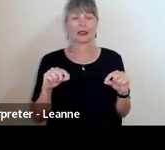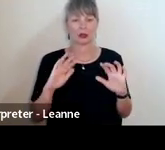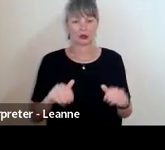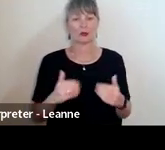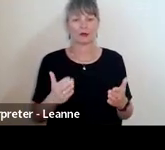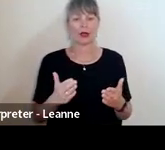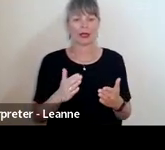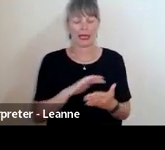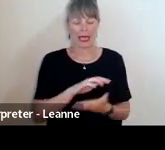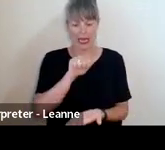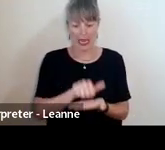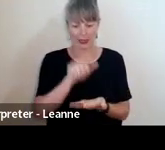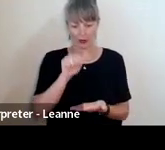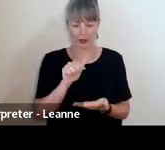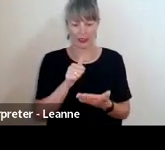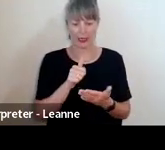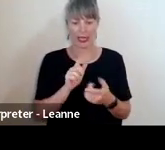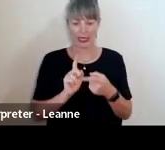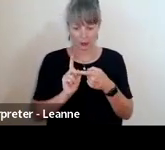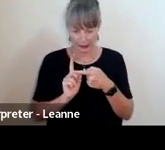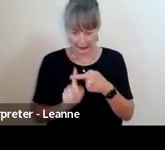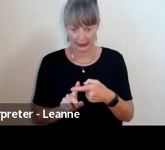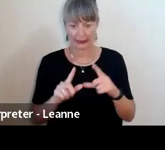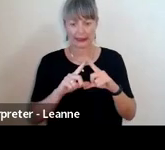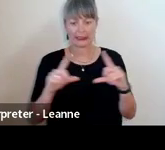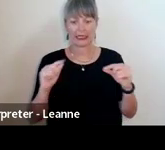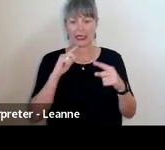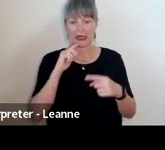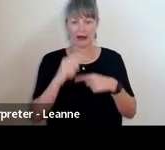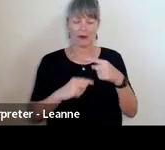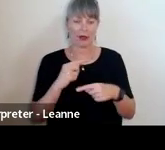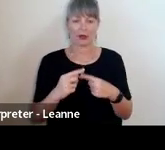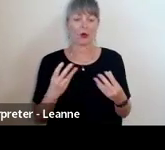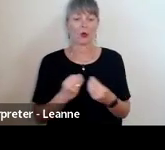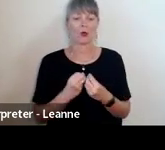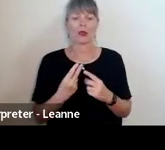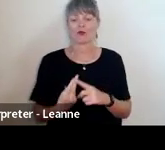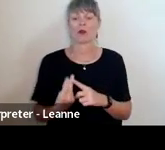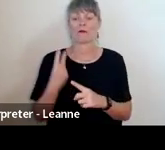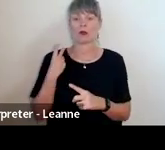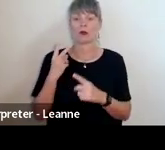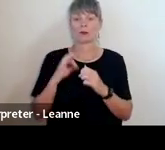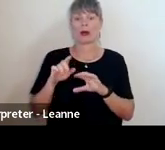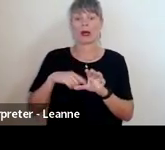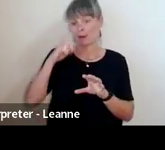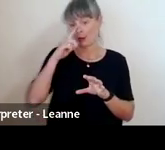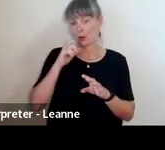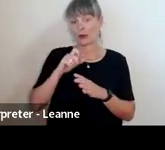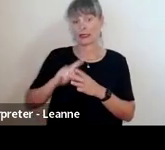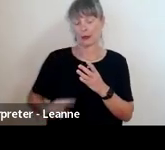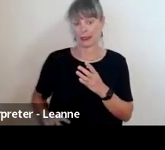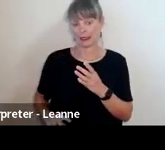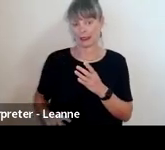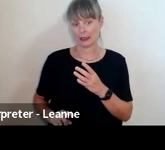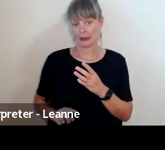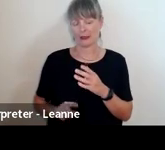ticketing information, backed up by reviews from people with lived experience. With this, we hope to increase the confidence